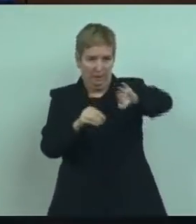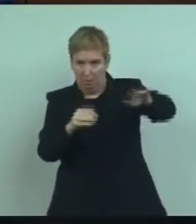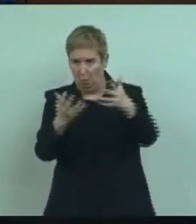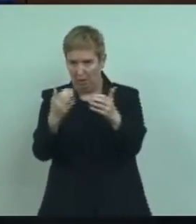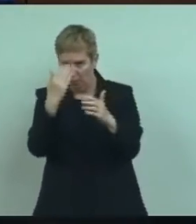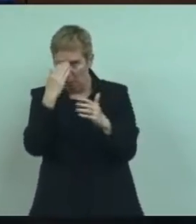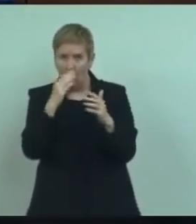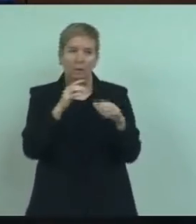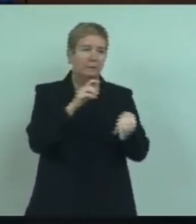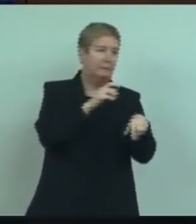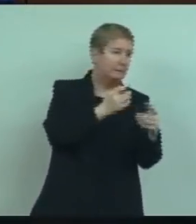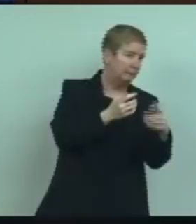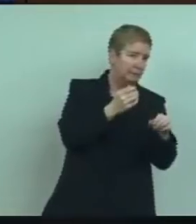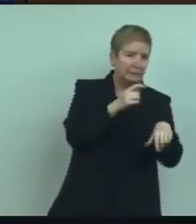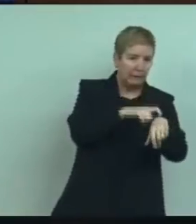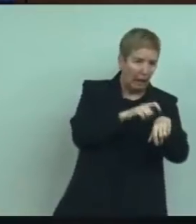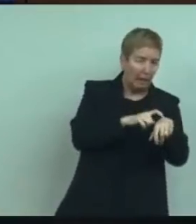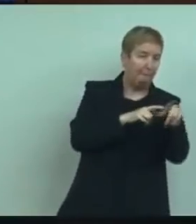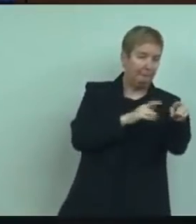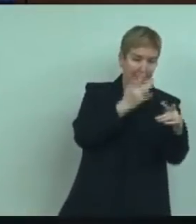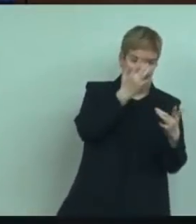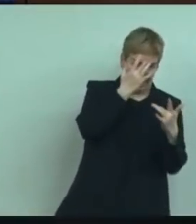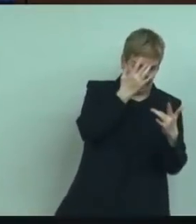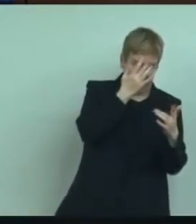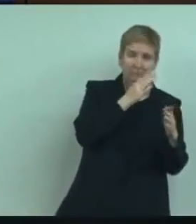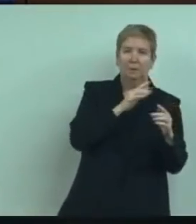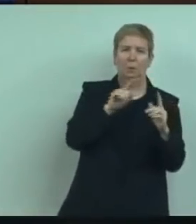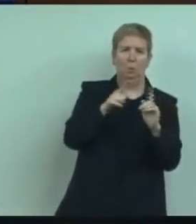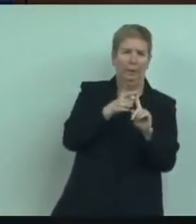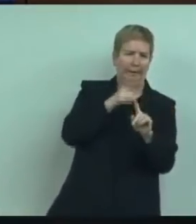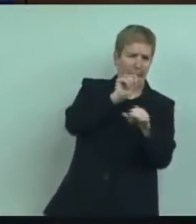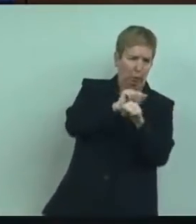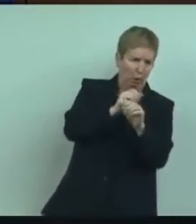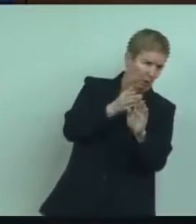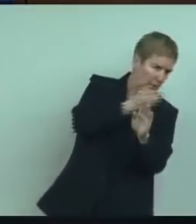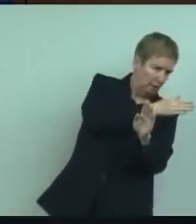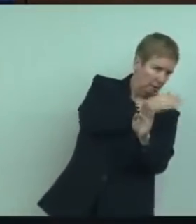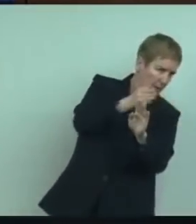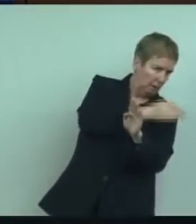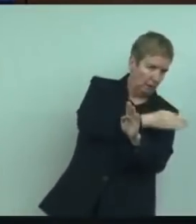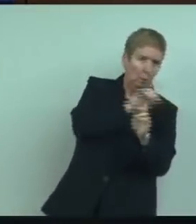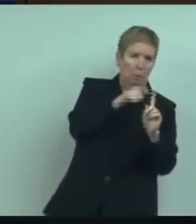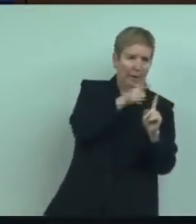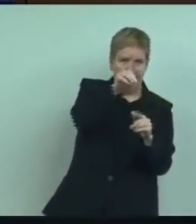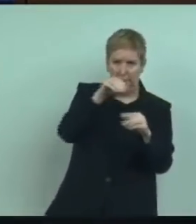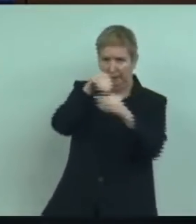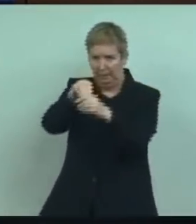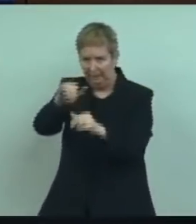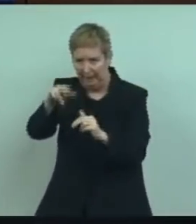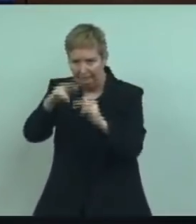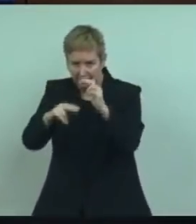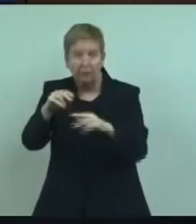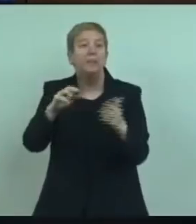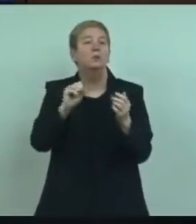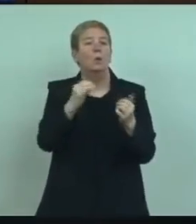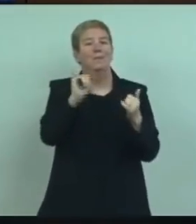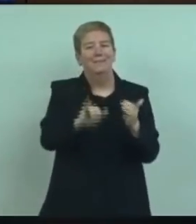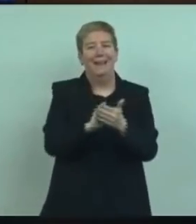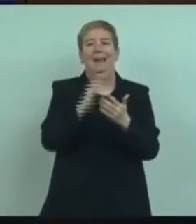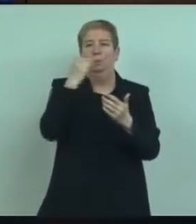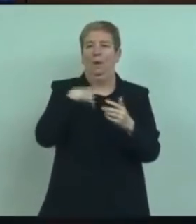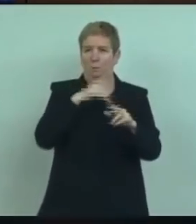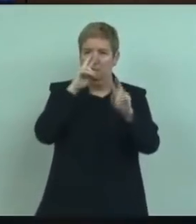length of time between the symptoms, the positive test, and last time they were in a particular facility. That's